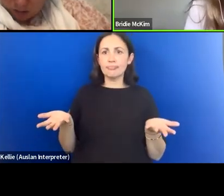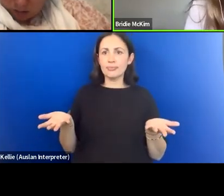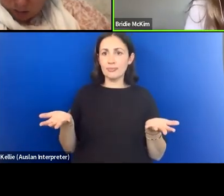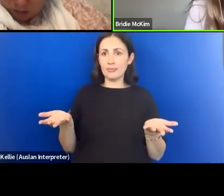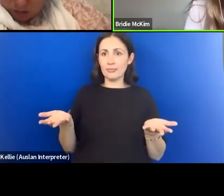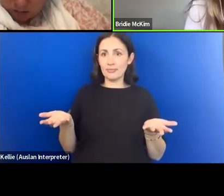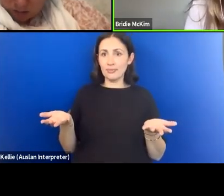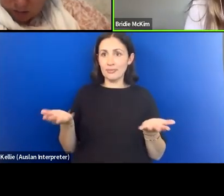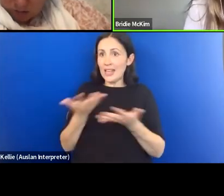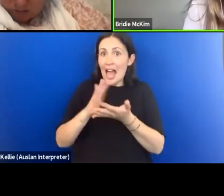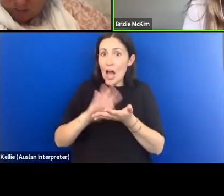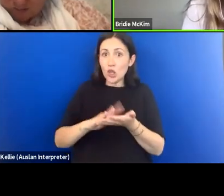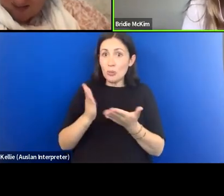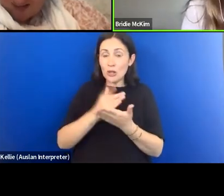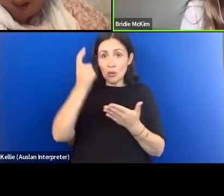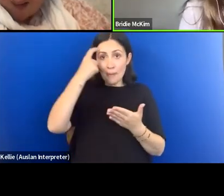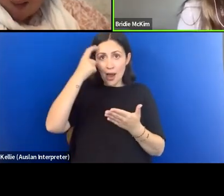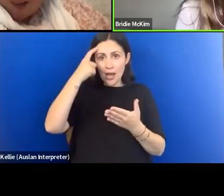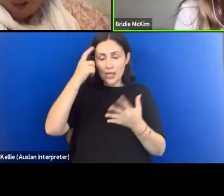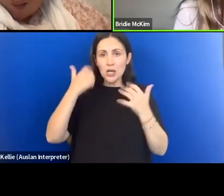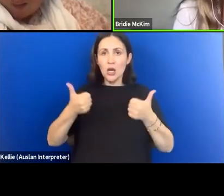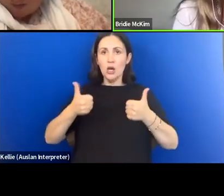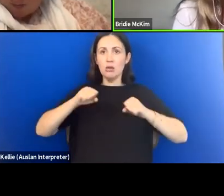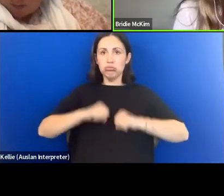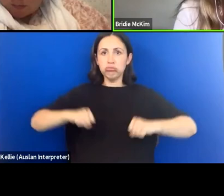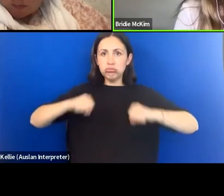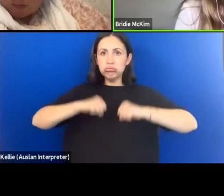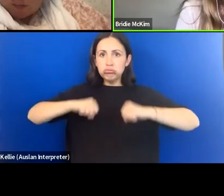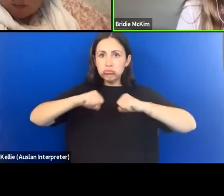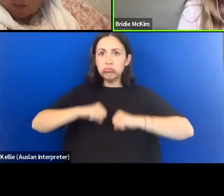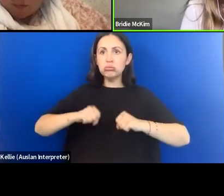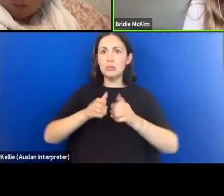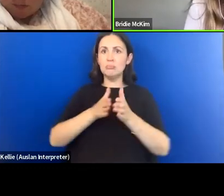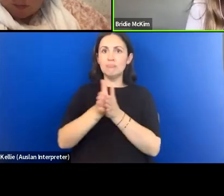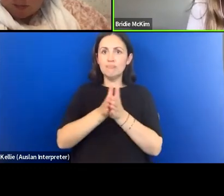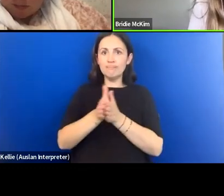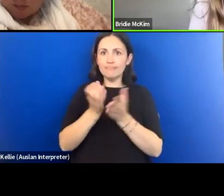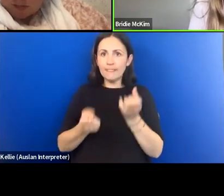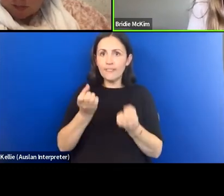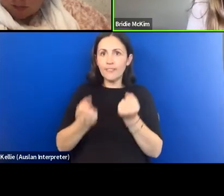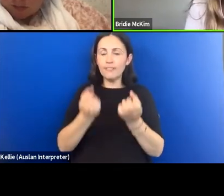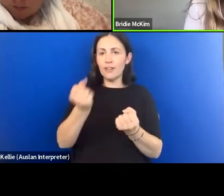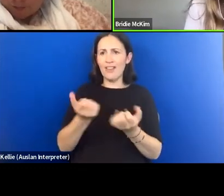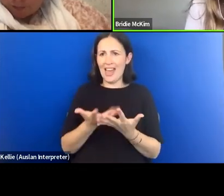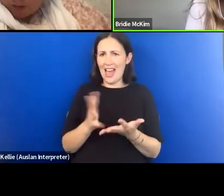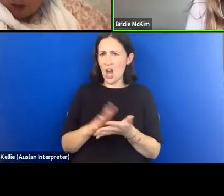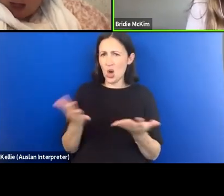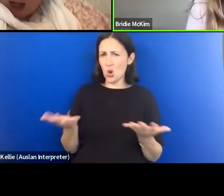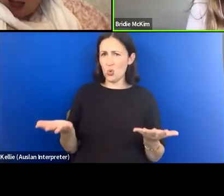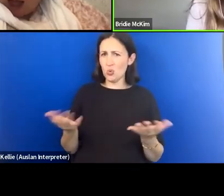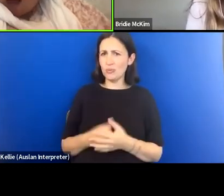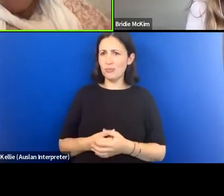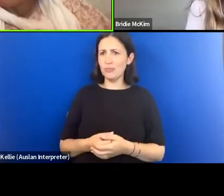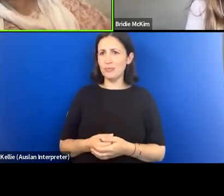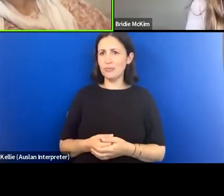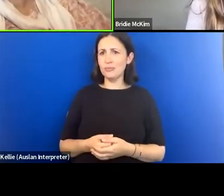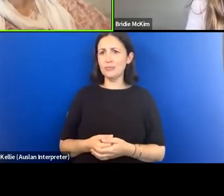staying productive and staying inspired and all those barriers that we all face, how's that been going?